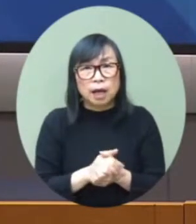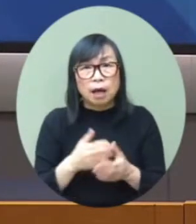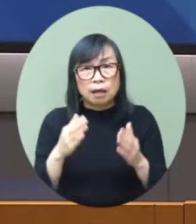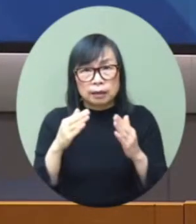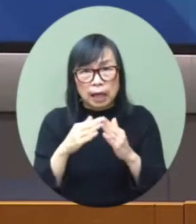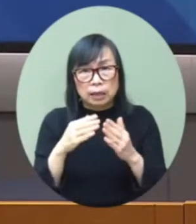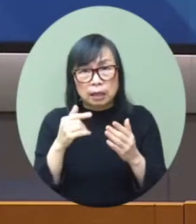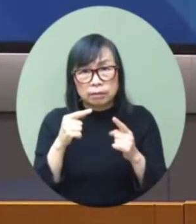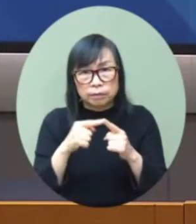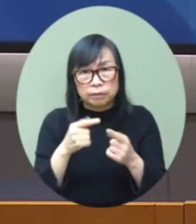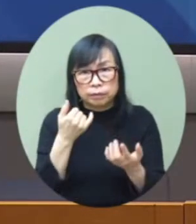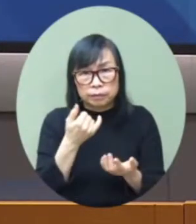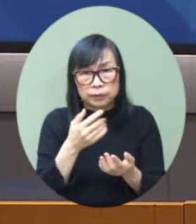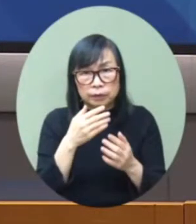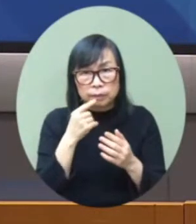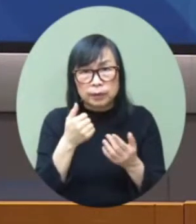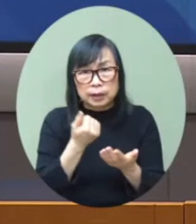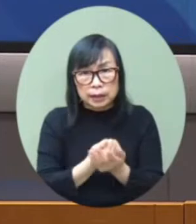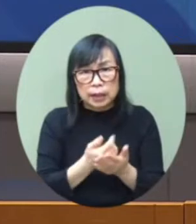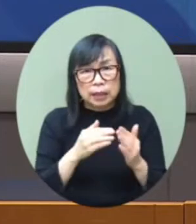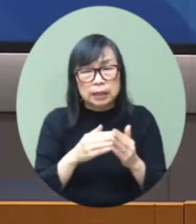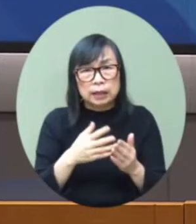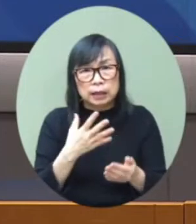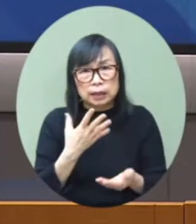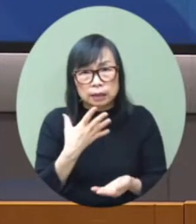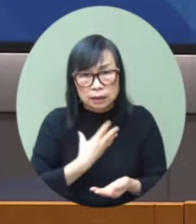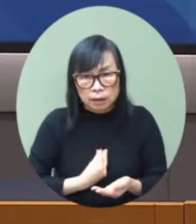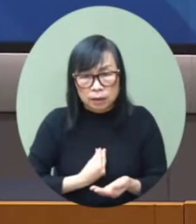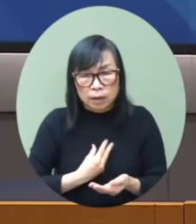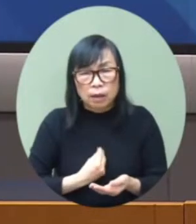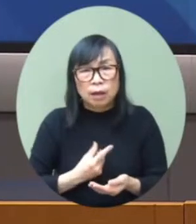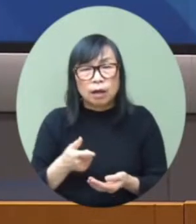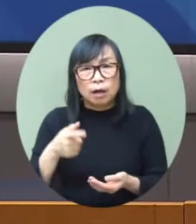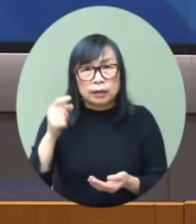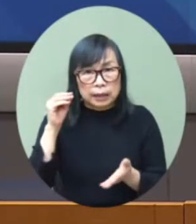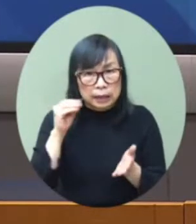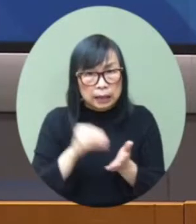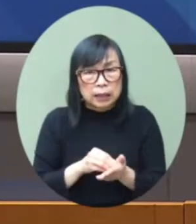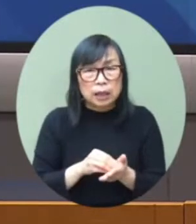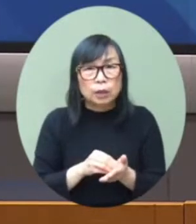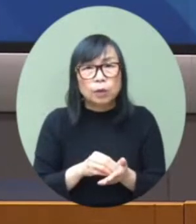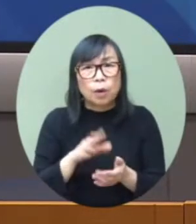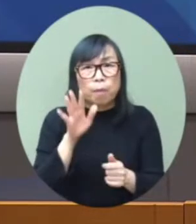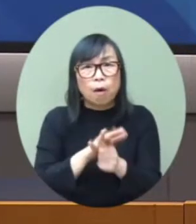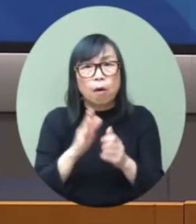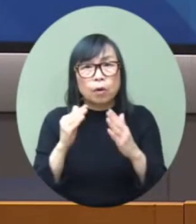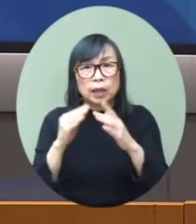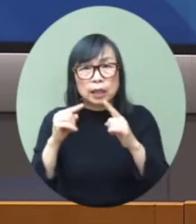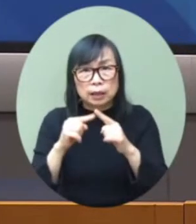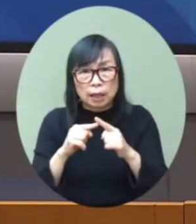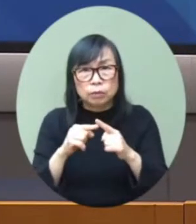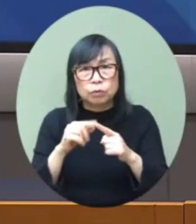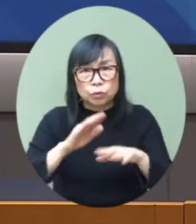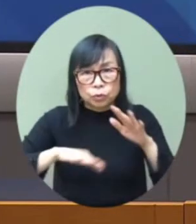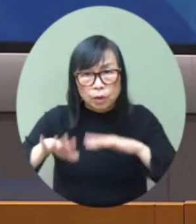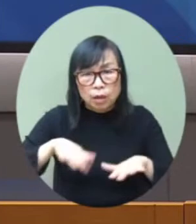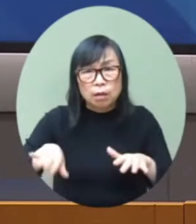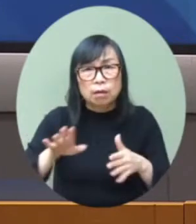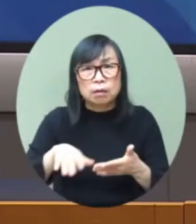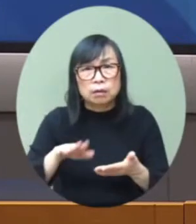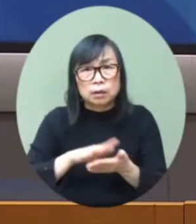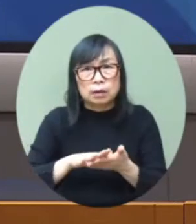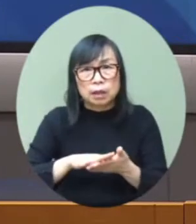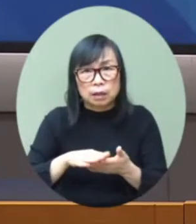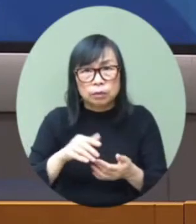arrangements relating to our bodies. We fully understand that families are